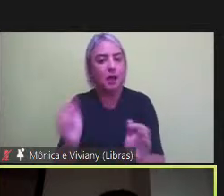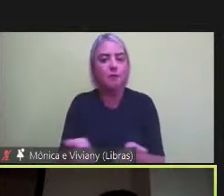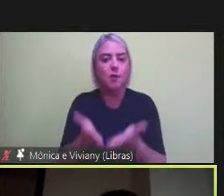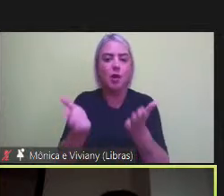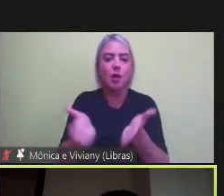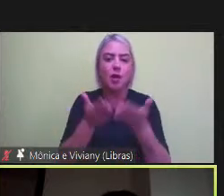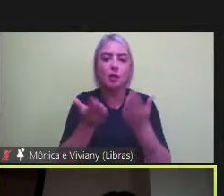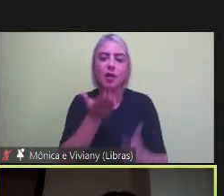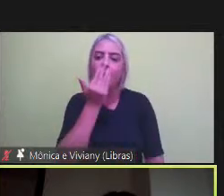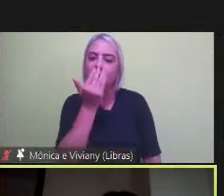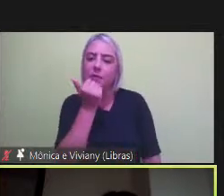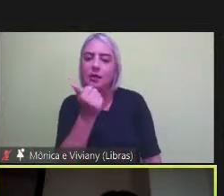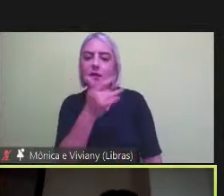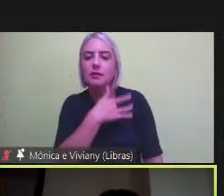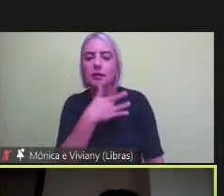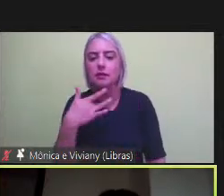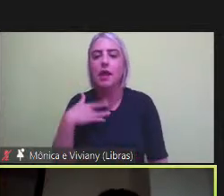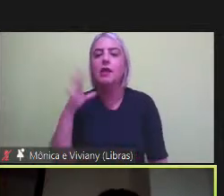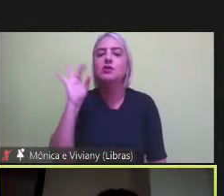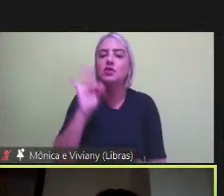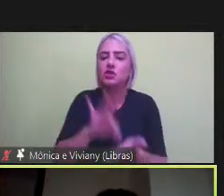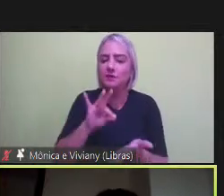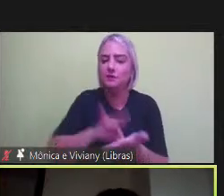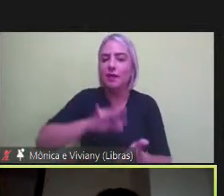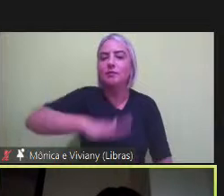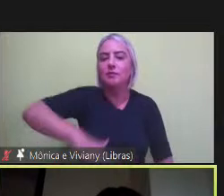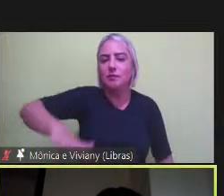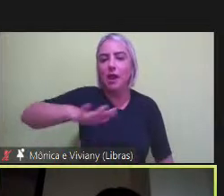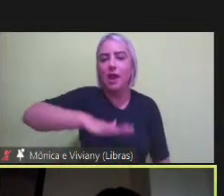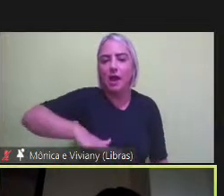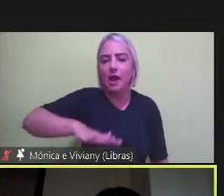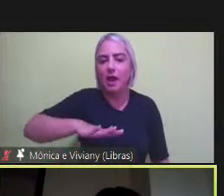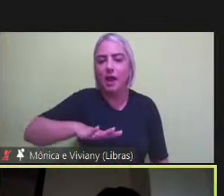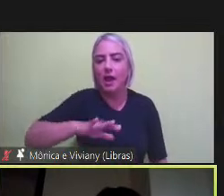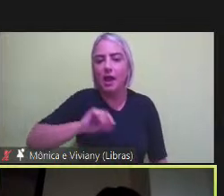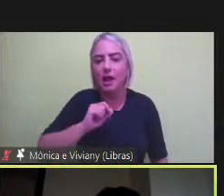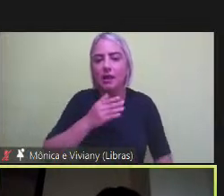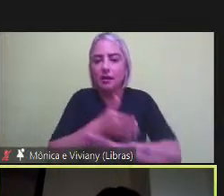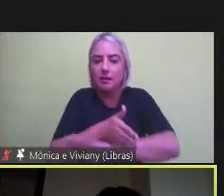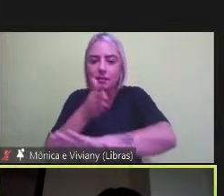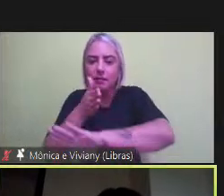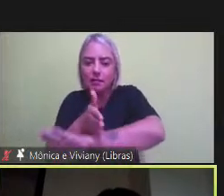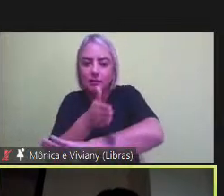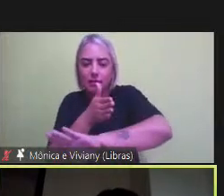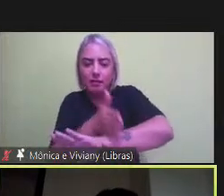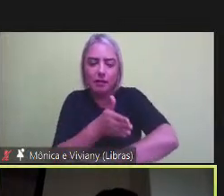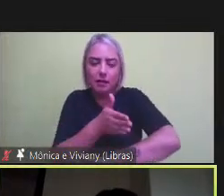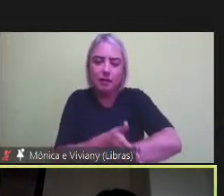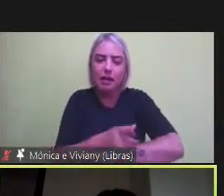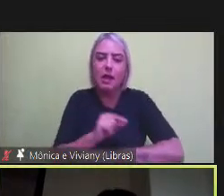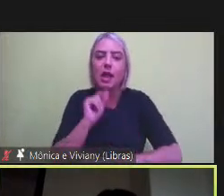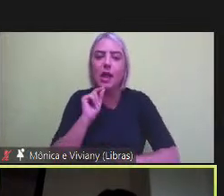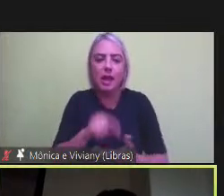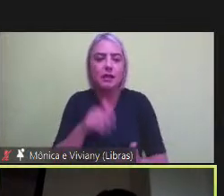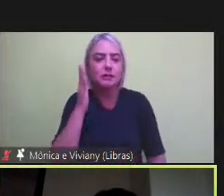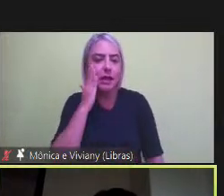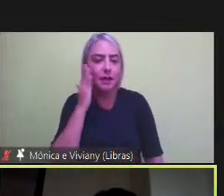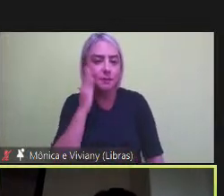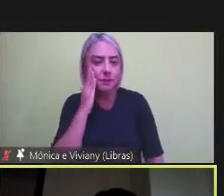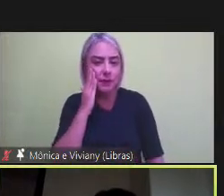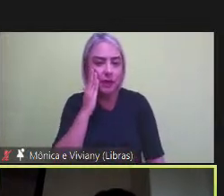the promotion of healthy nutrition is one of the areas of intervention which